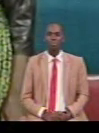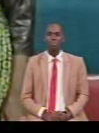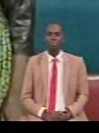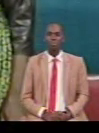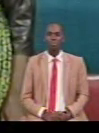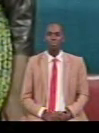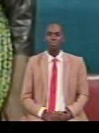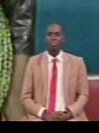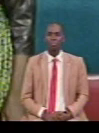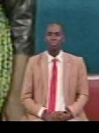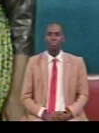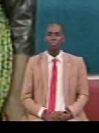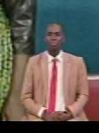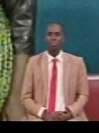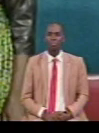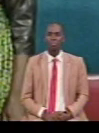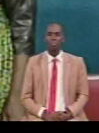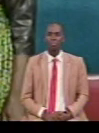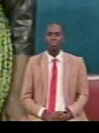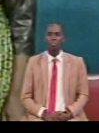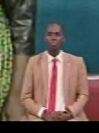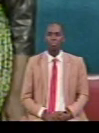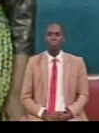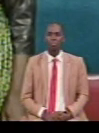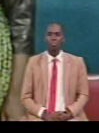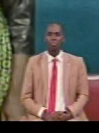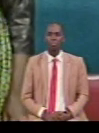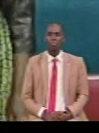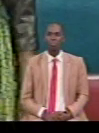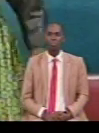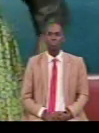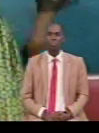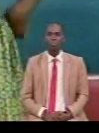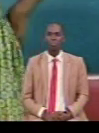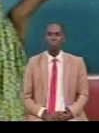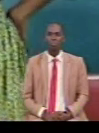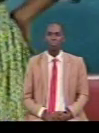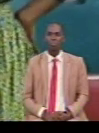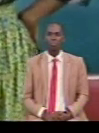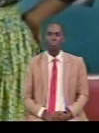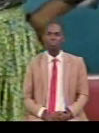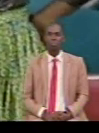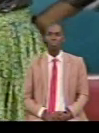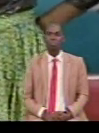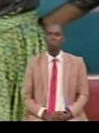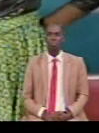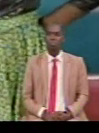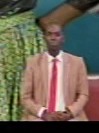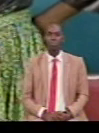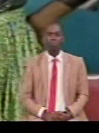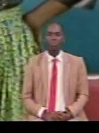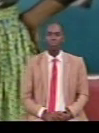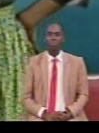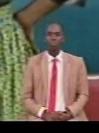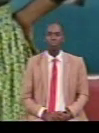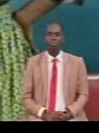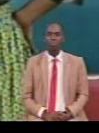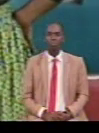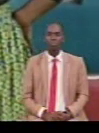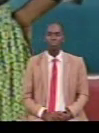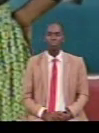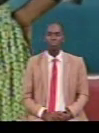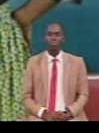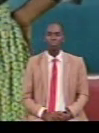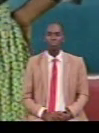Kupa Friday, matenda anakosa, nikuwatenga kwa pereka kuchawama hospital. Kuchawama hospital kuja, anabwela waika